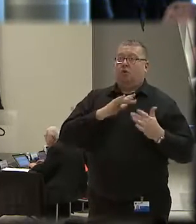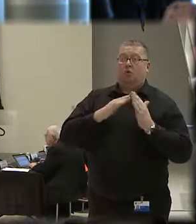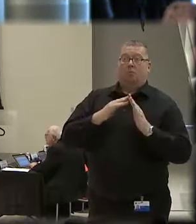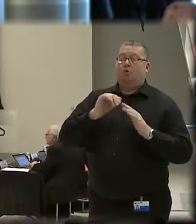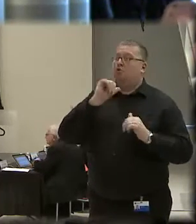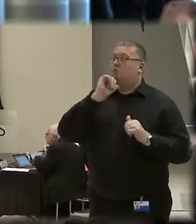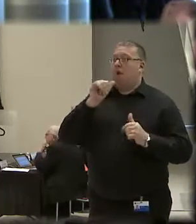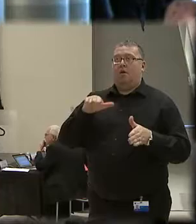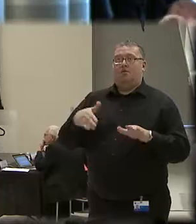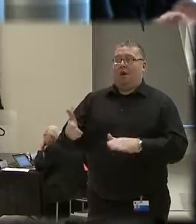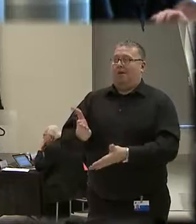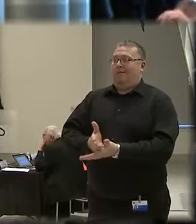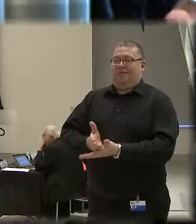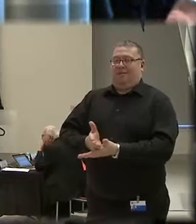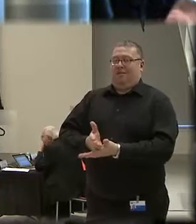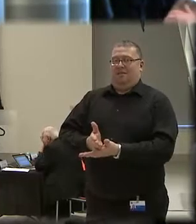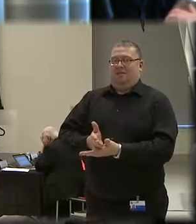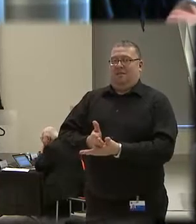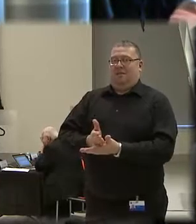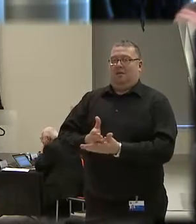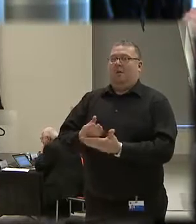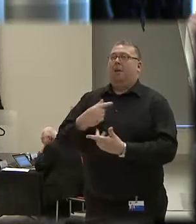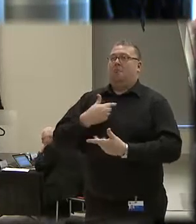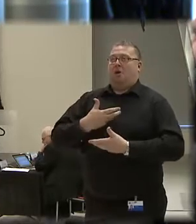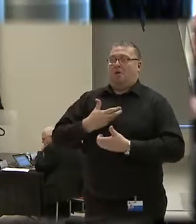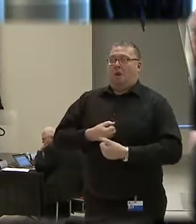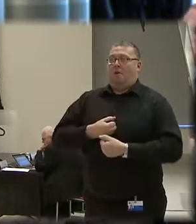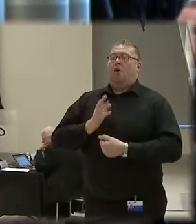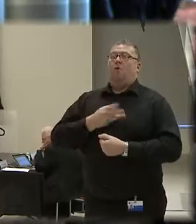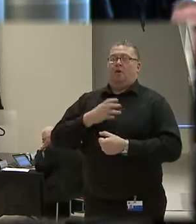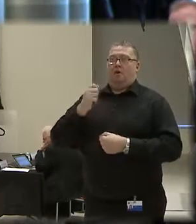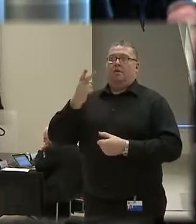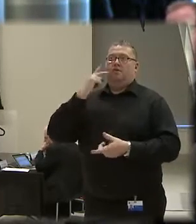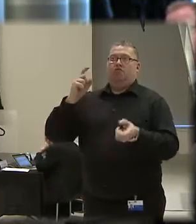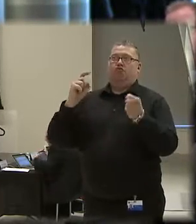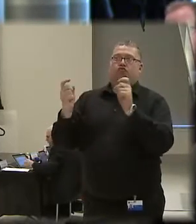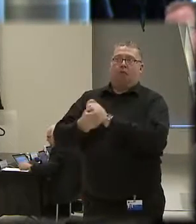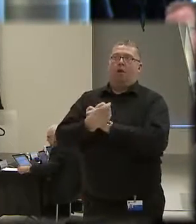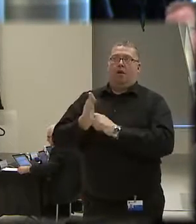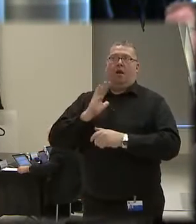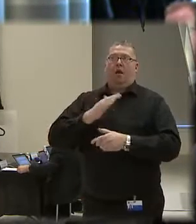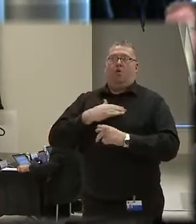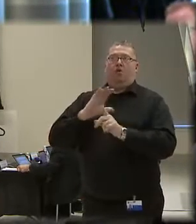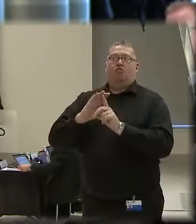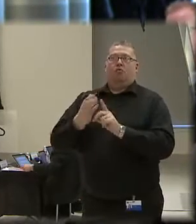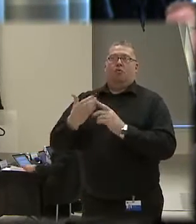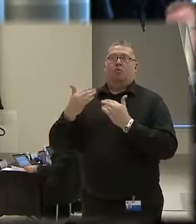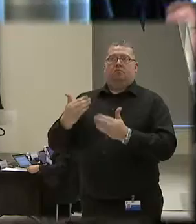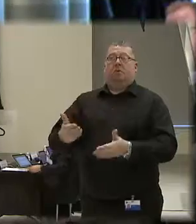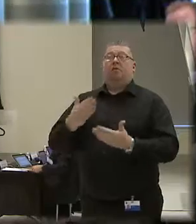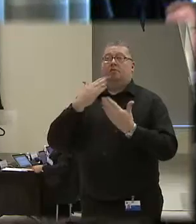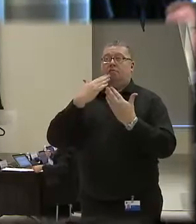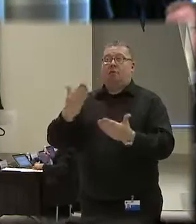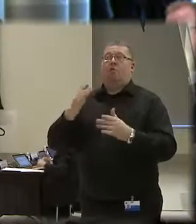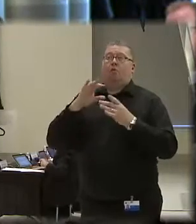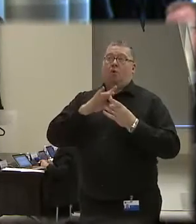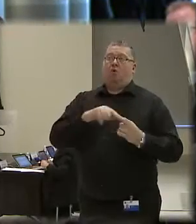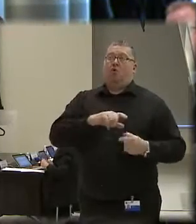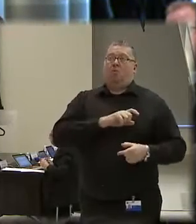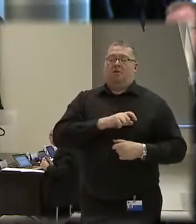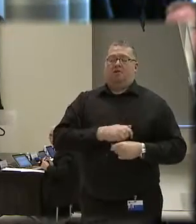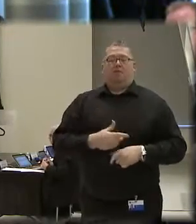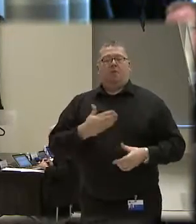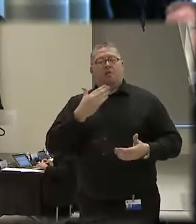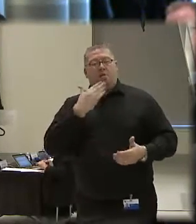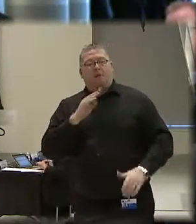community do not die, and I am confident that we can truly alter the state of 21st century policing. Thank you. Thank